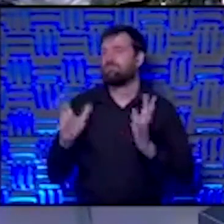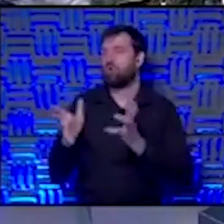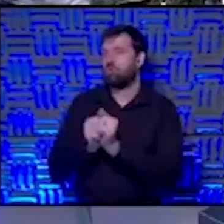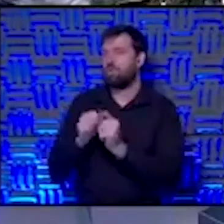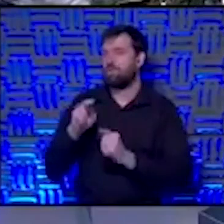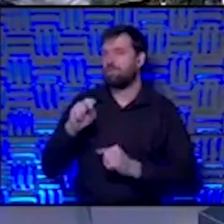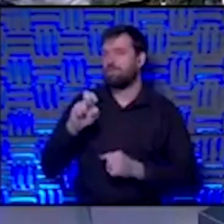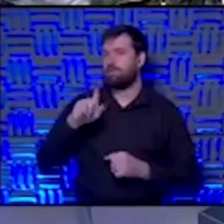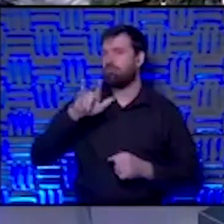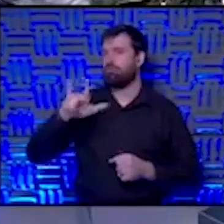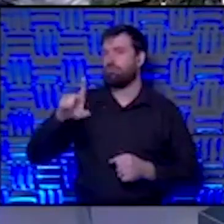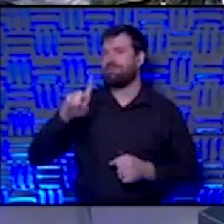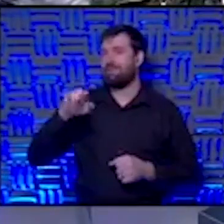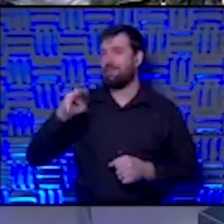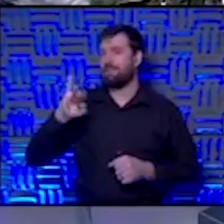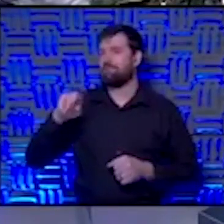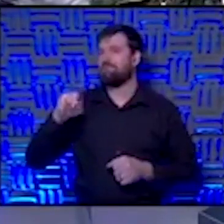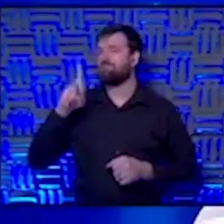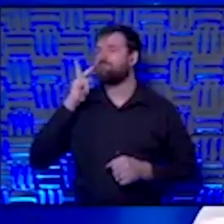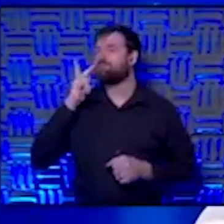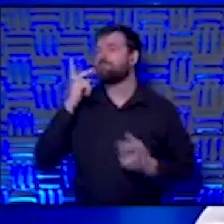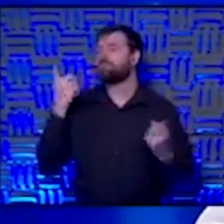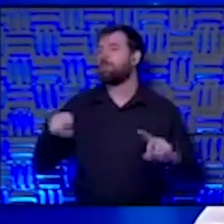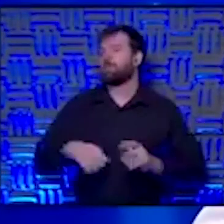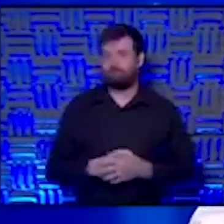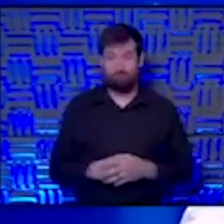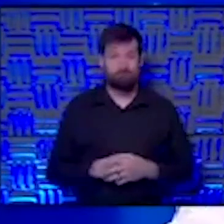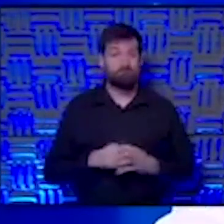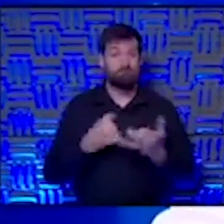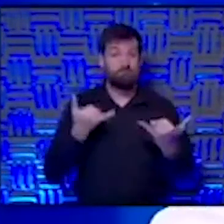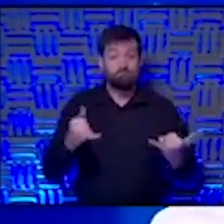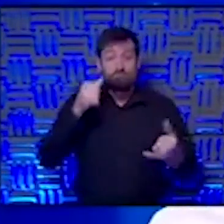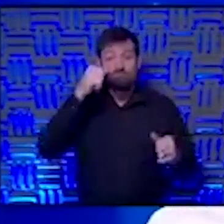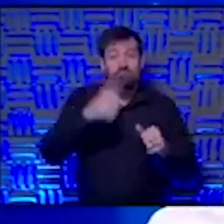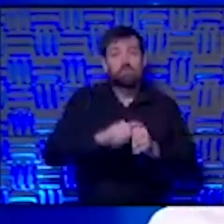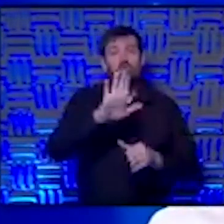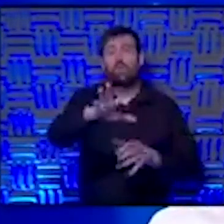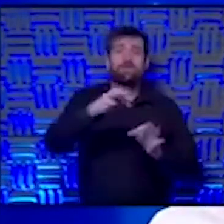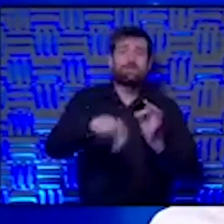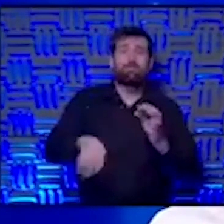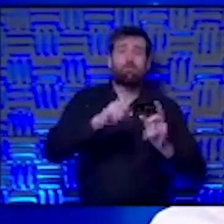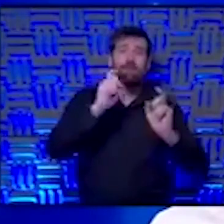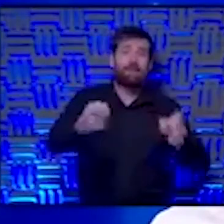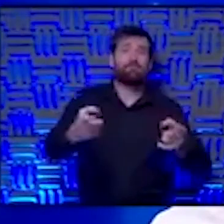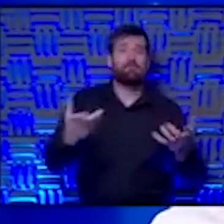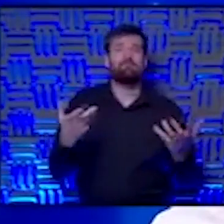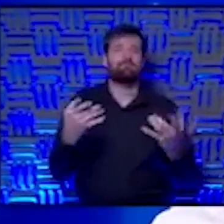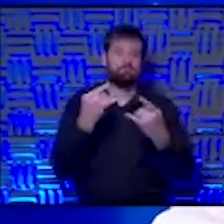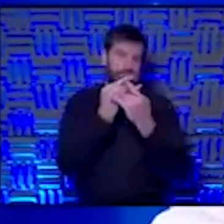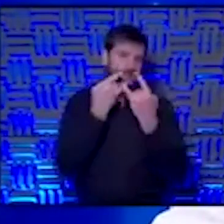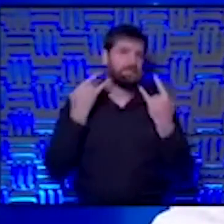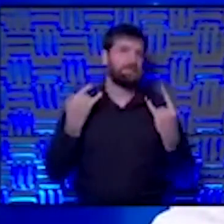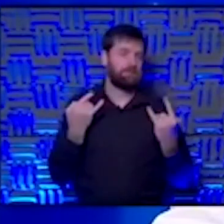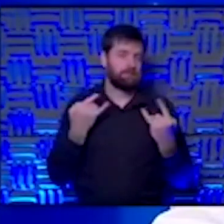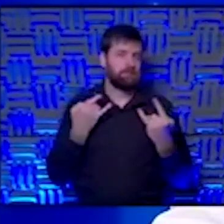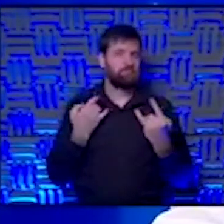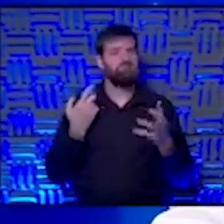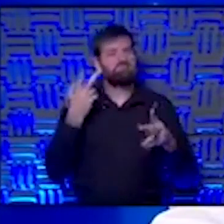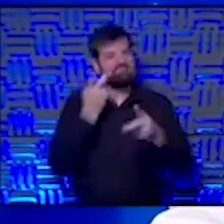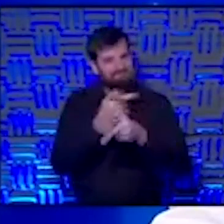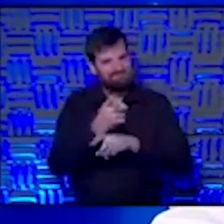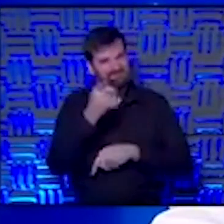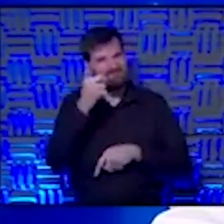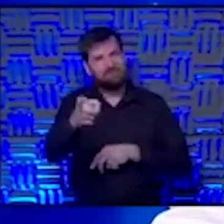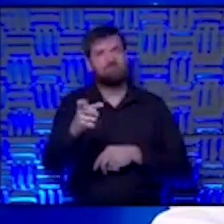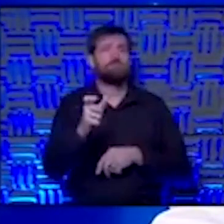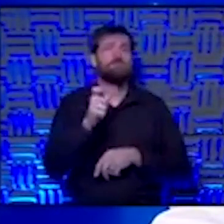next. We'll see how that goes. In the meantime, remember, your simple gift, wearing a mask, takes care of you.